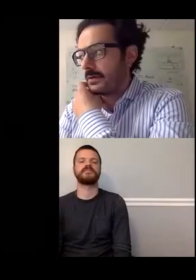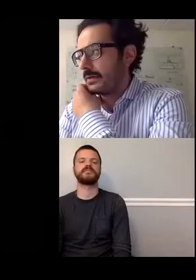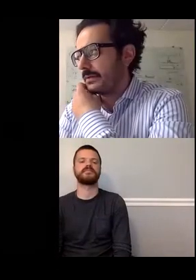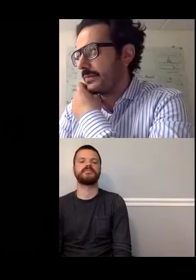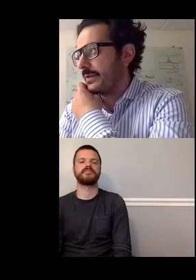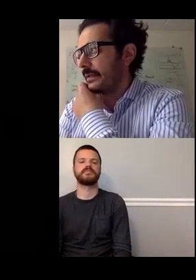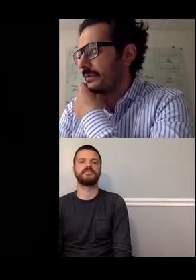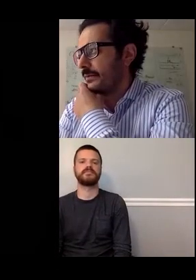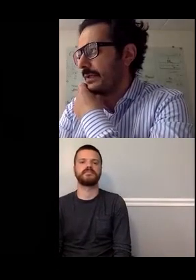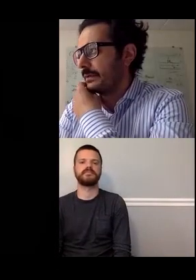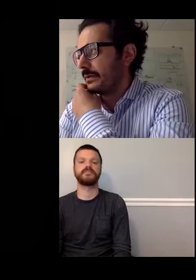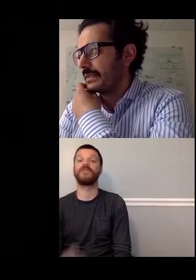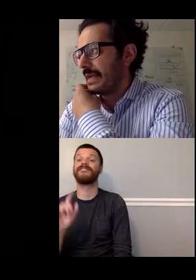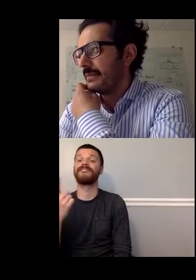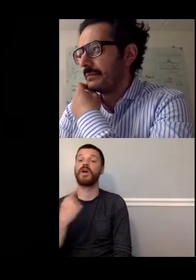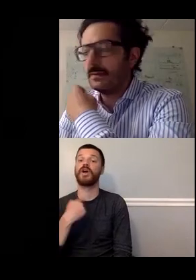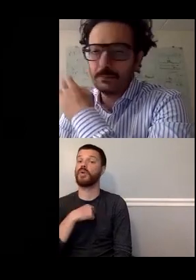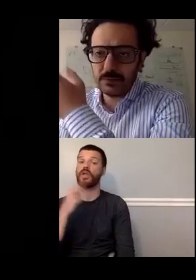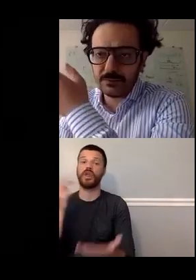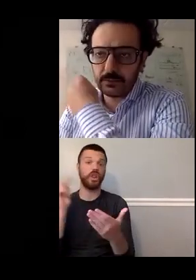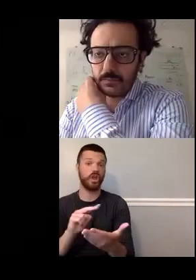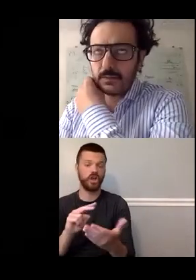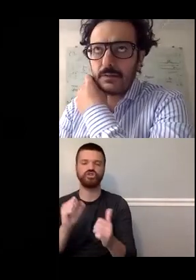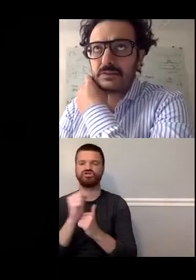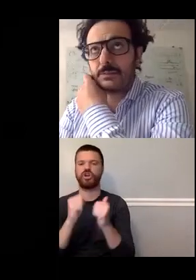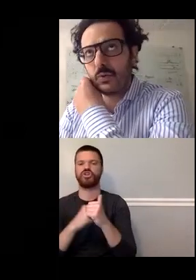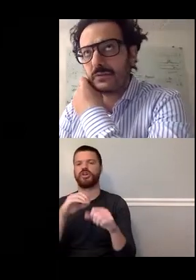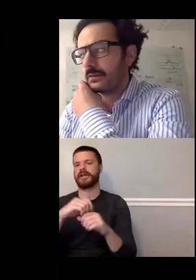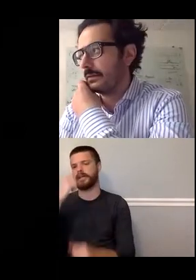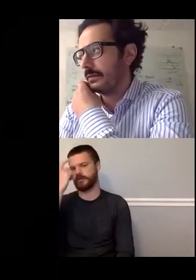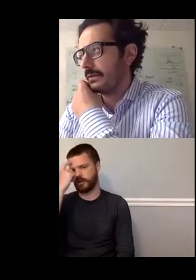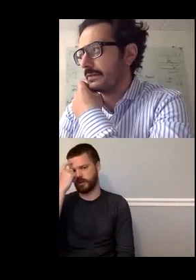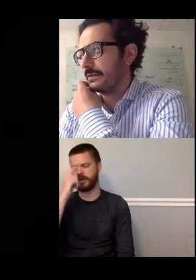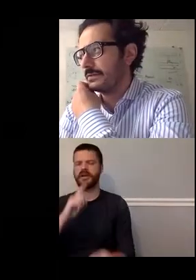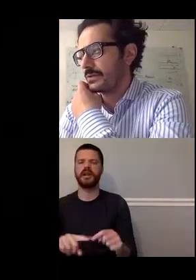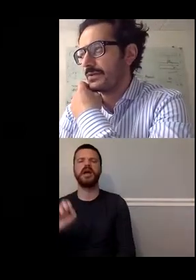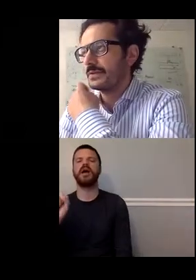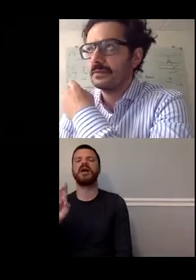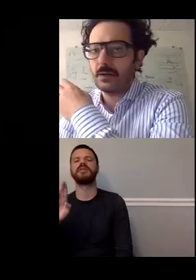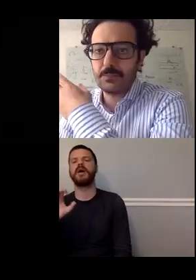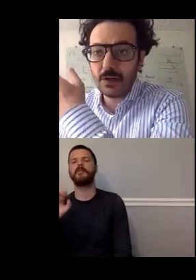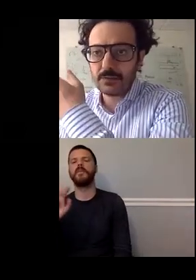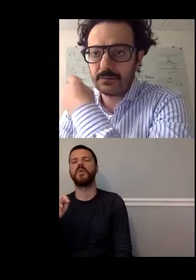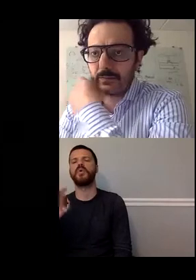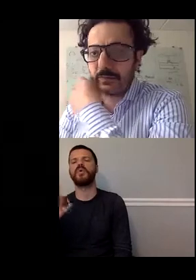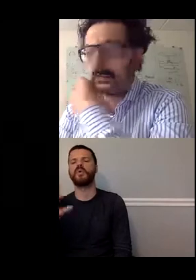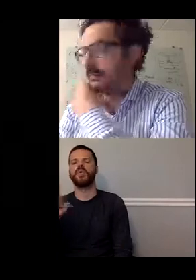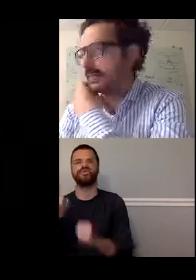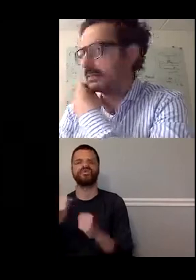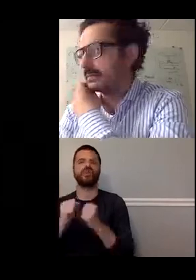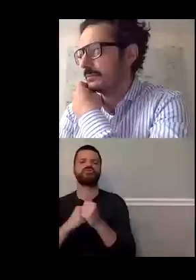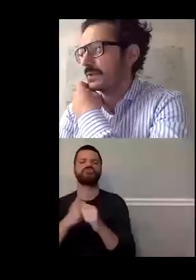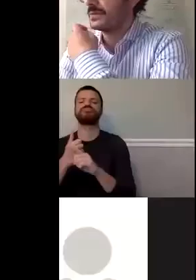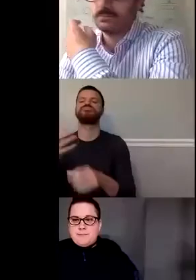structure in the brain. So we examined multiple different subcortical structures that are part of the